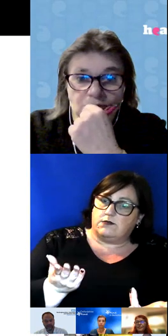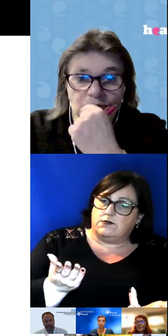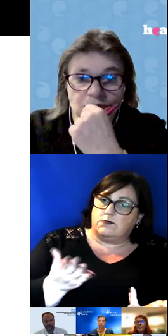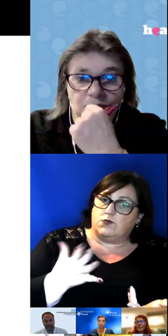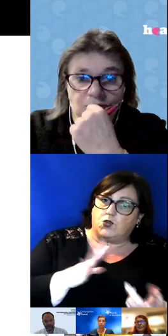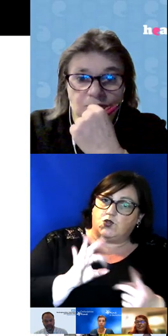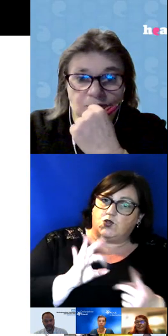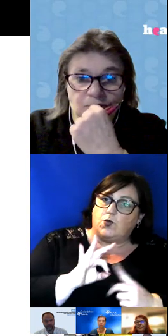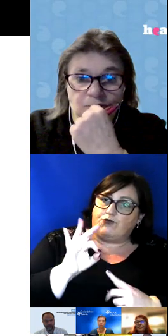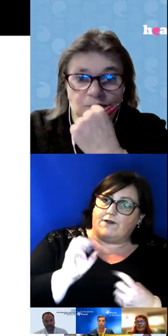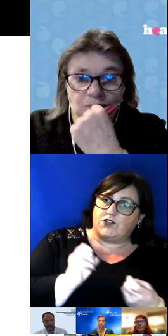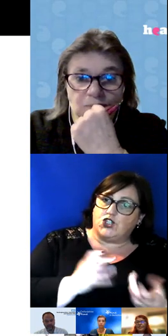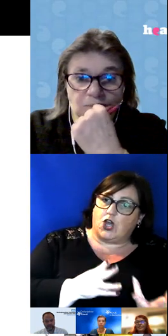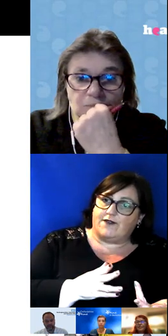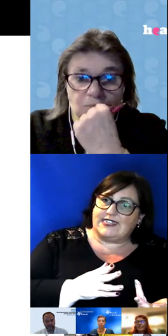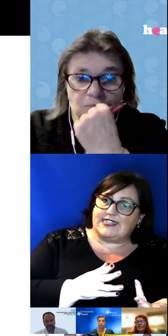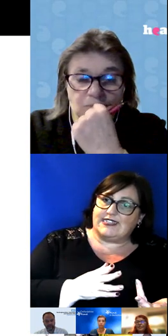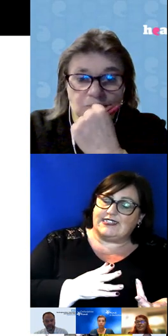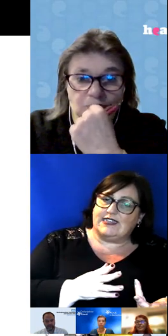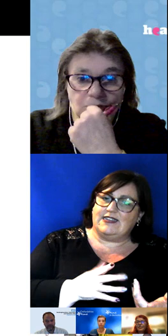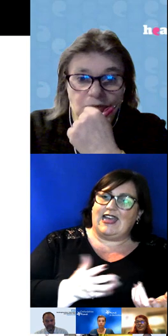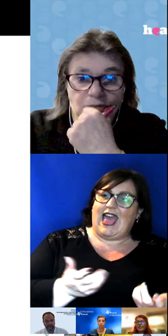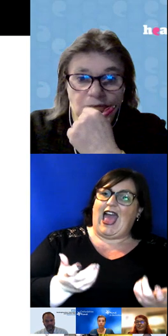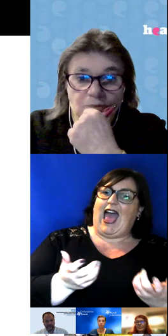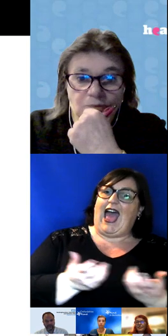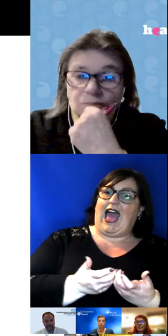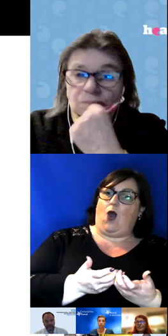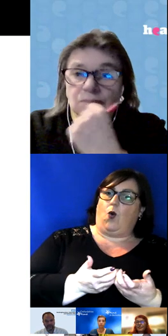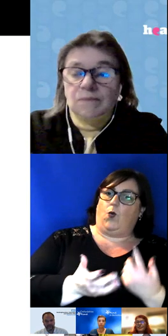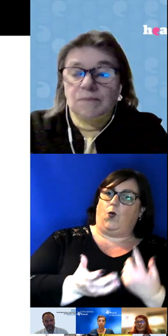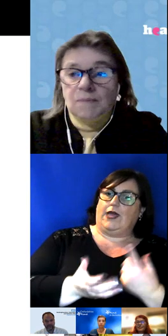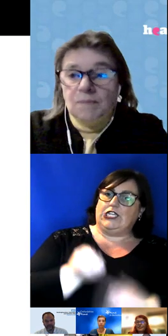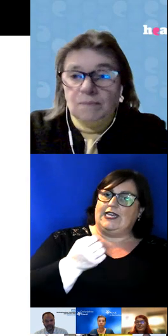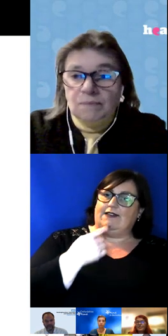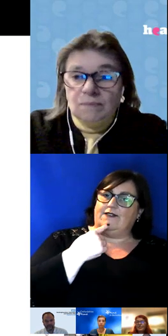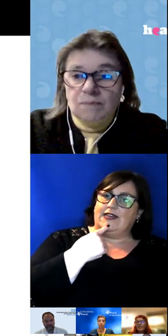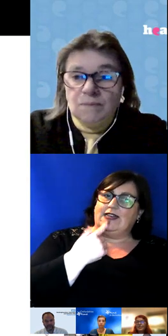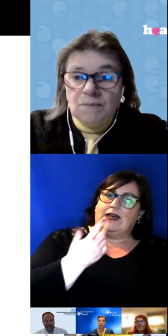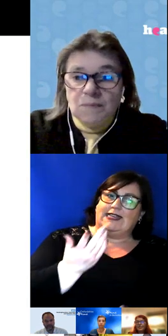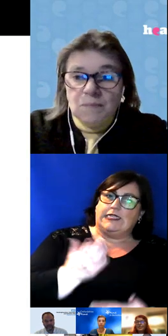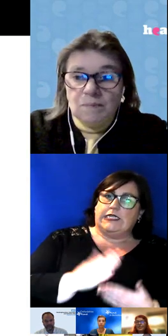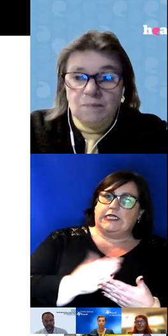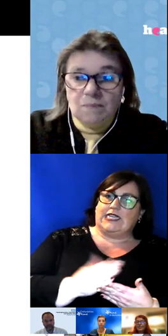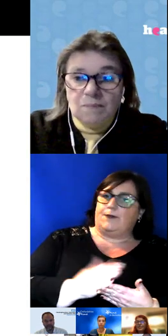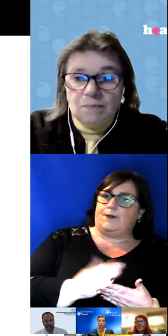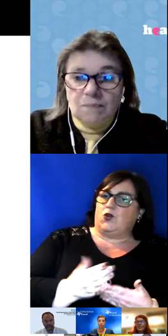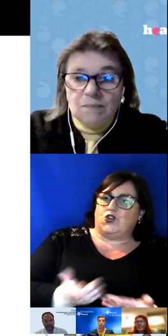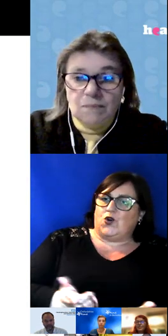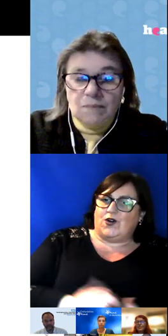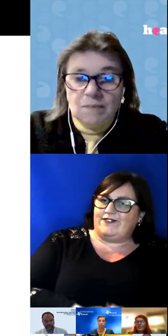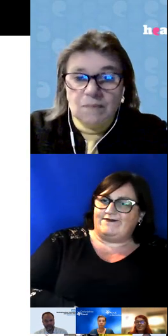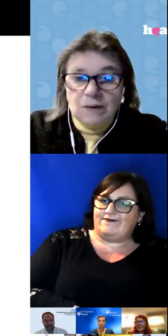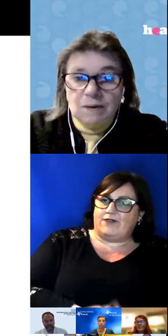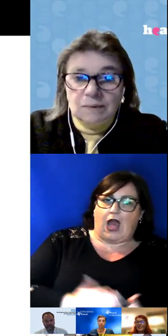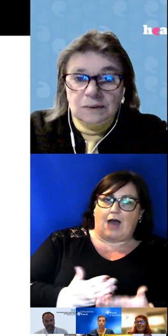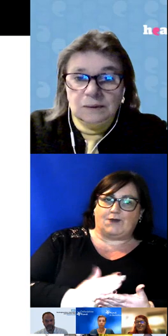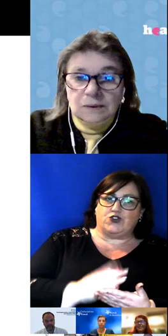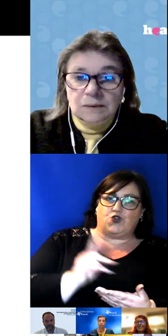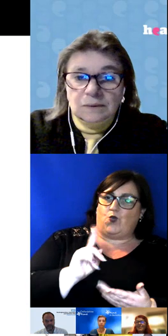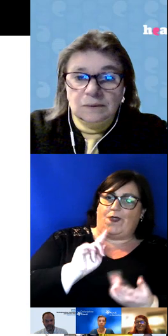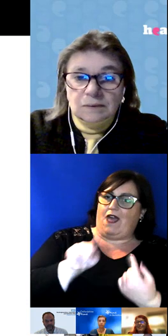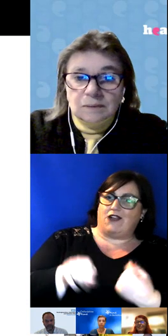outcomes. The mechanics of that, frankly, at this stage, I'm not I'm not sure what the answer is going to be, but